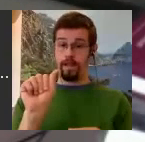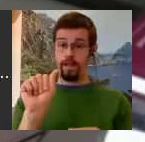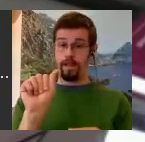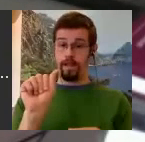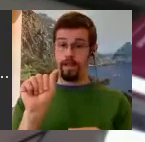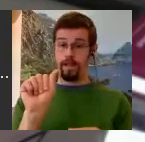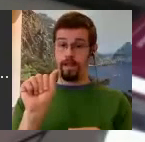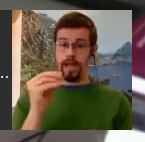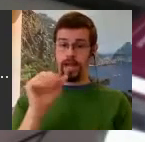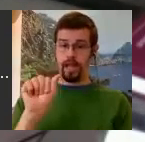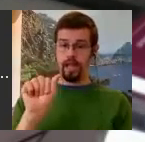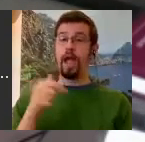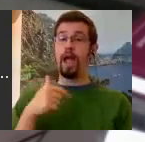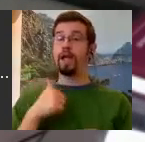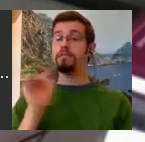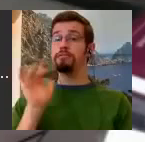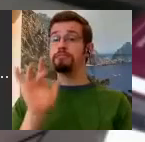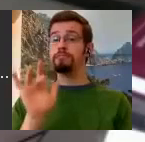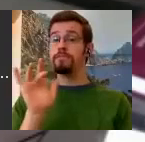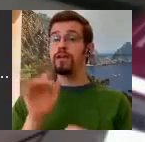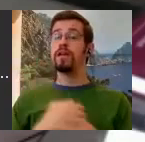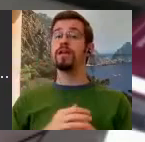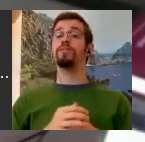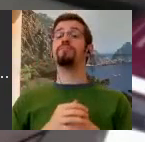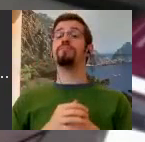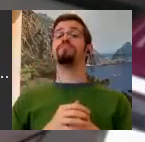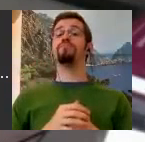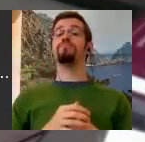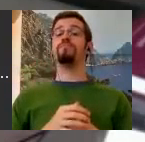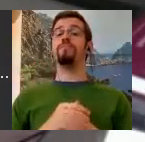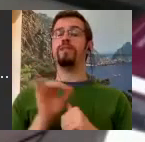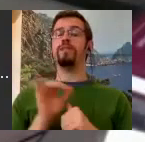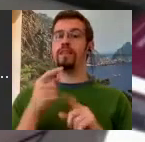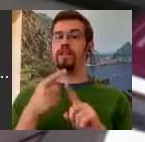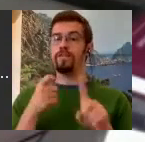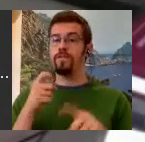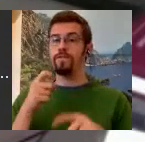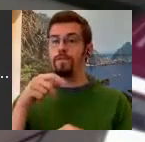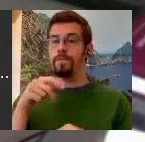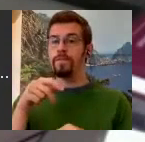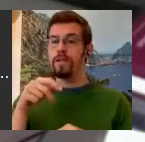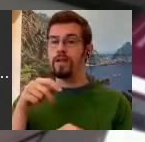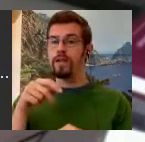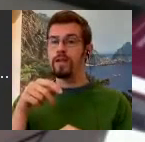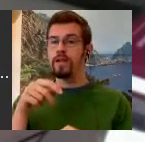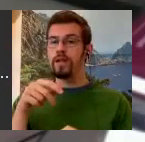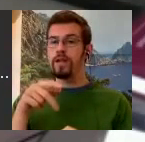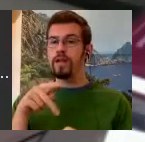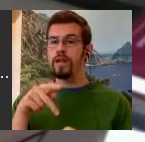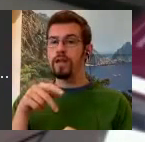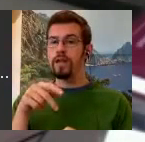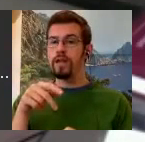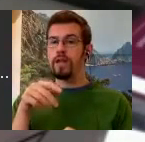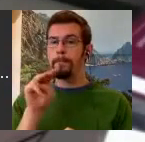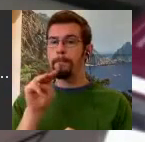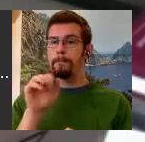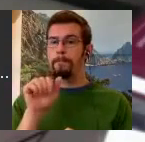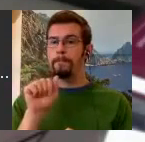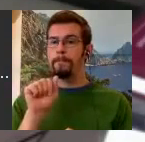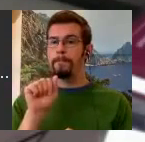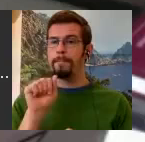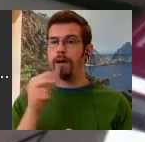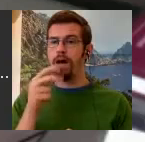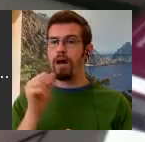I'm going to try to do this. It's from, I believe it may be from Muhammad Ali Balti. I'm not sure. It's